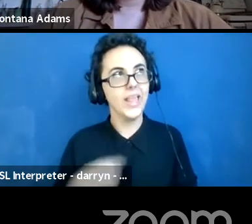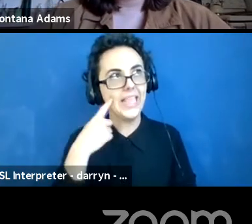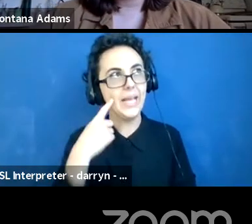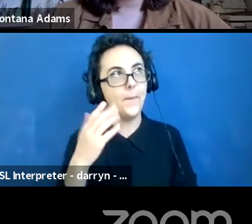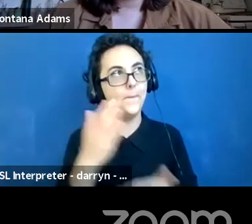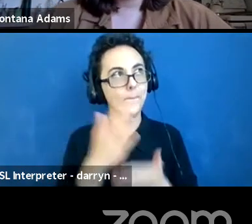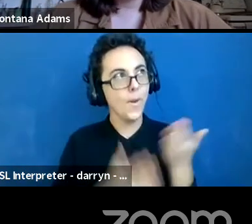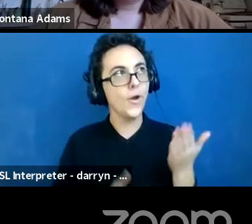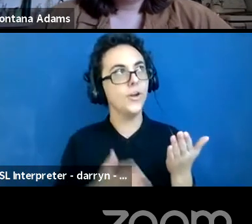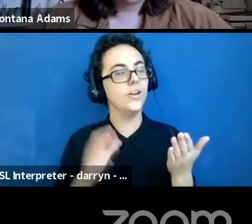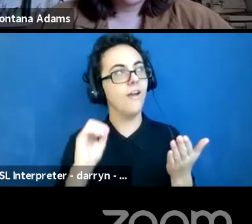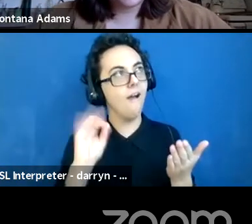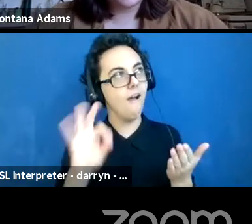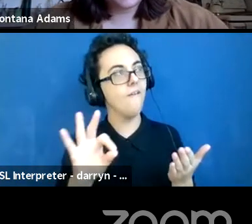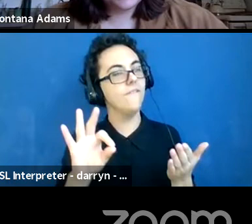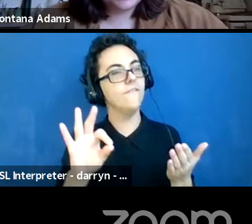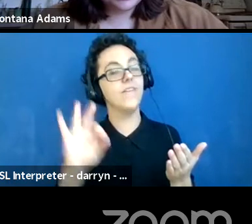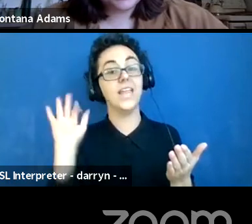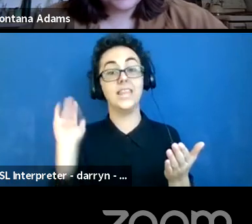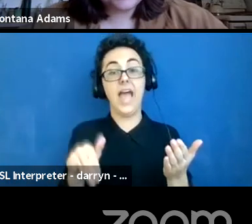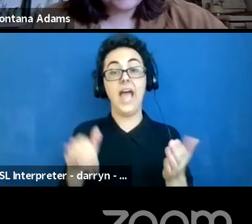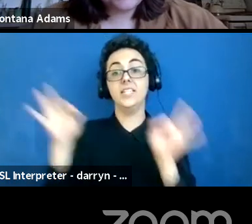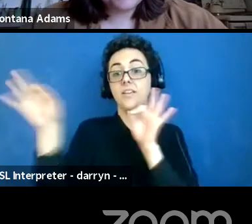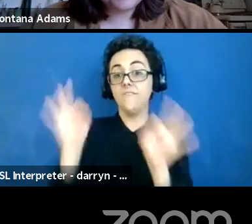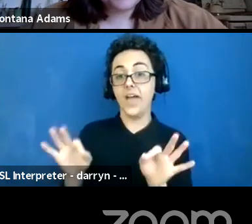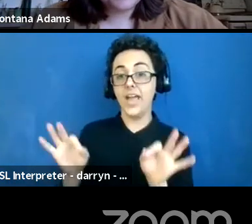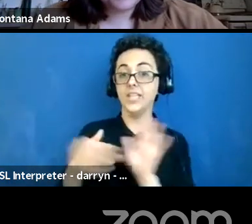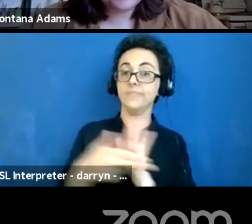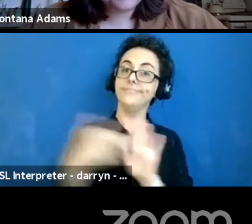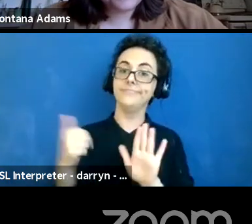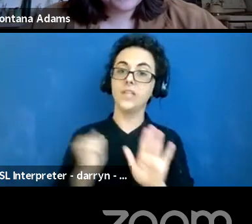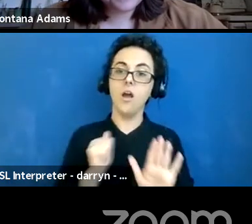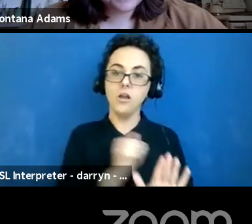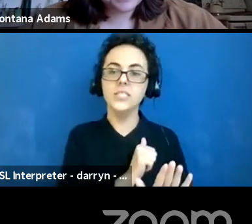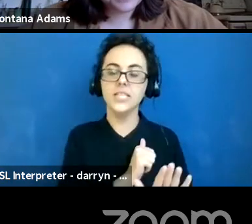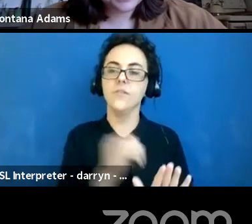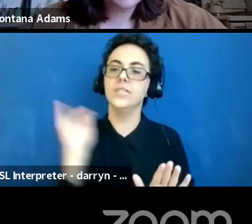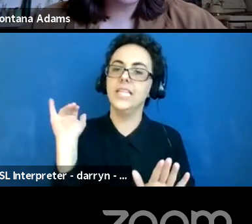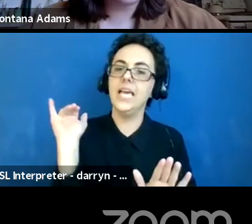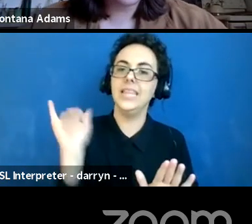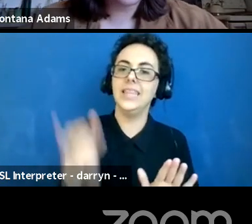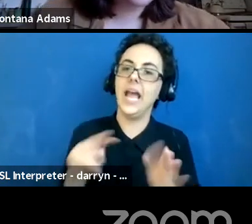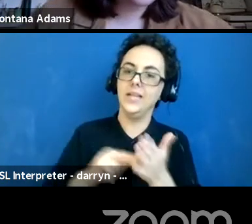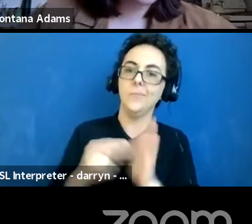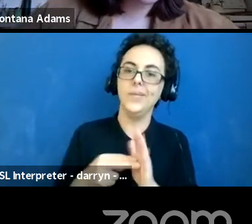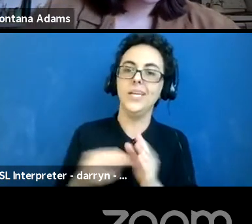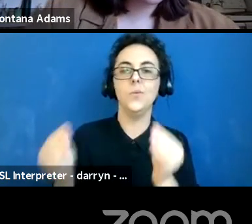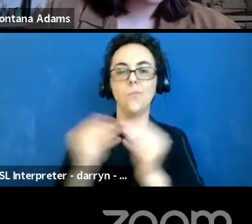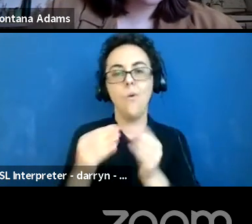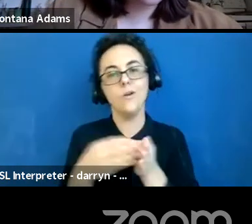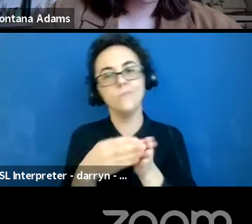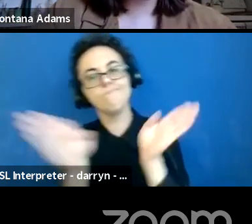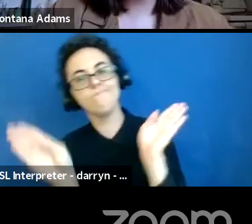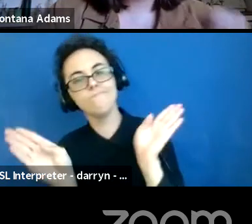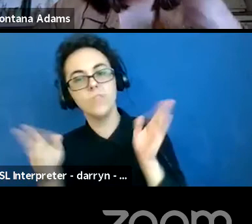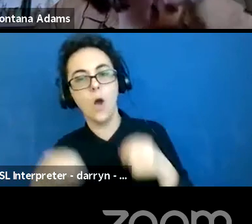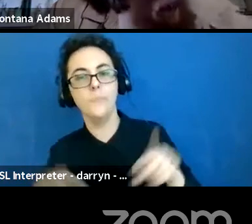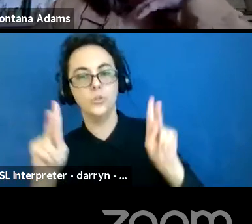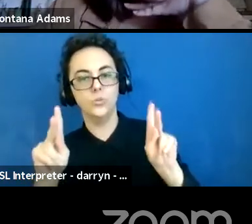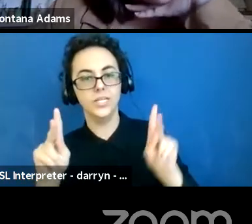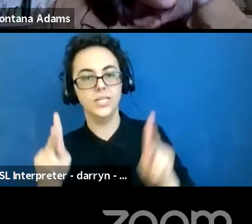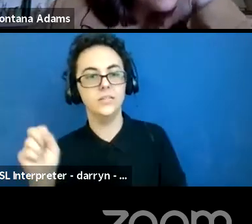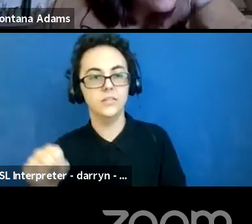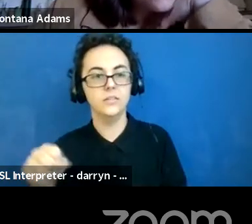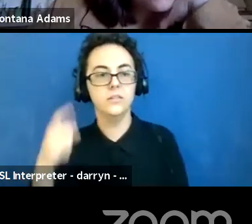part of creating that opportunity. Yeah, I'm going to say for me, I think Native theater goes